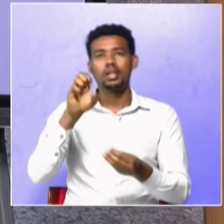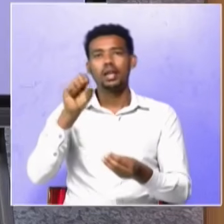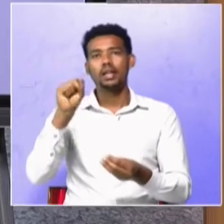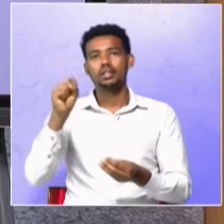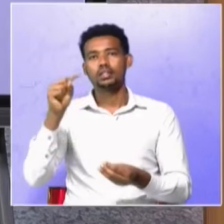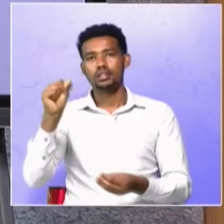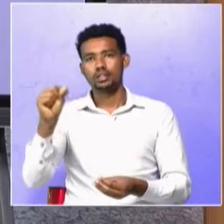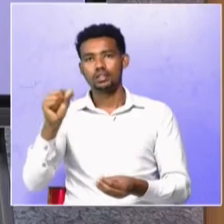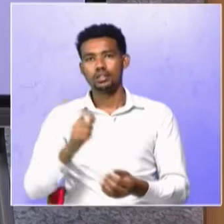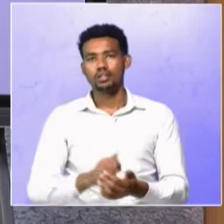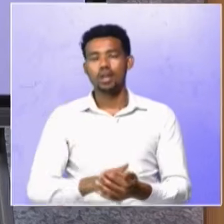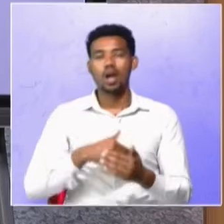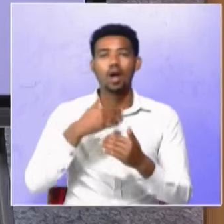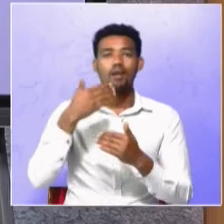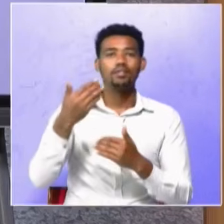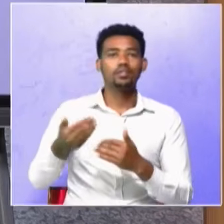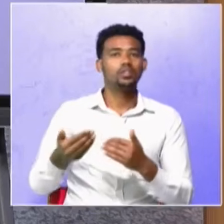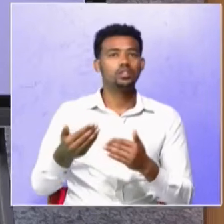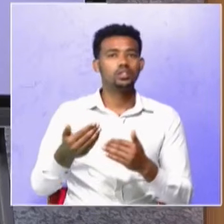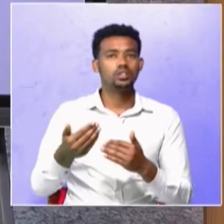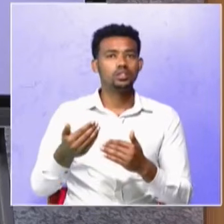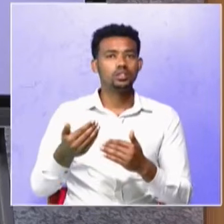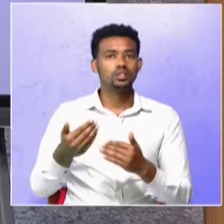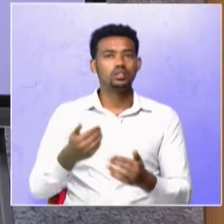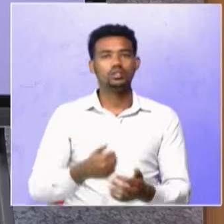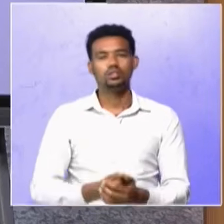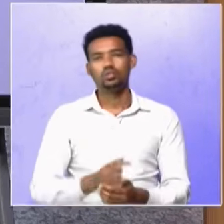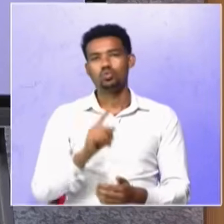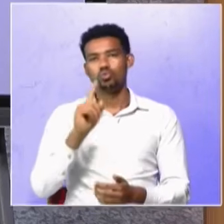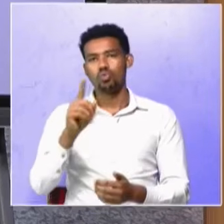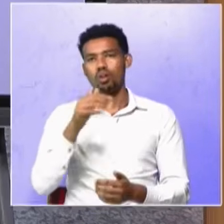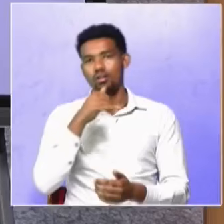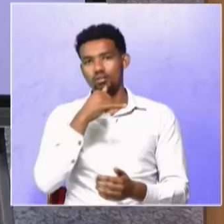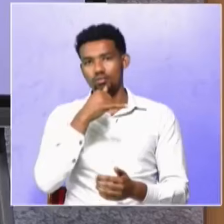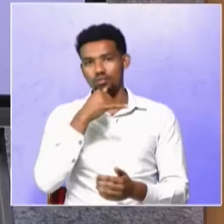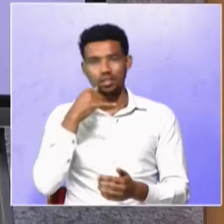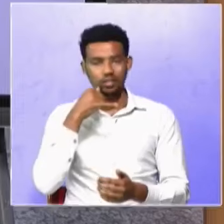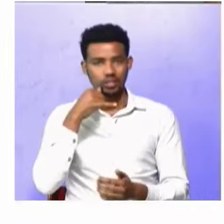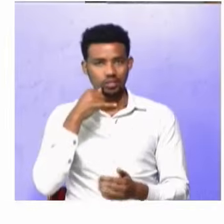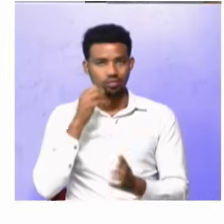est after the one adjective. For example,